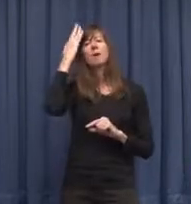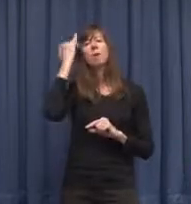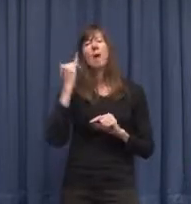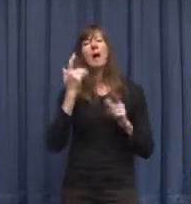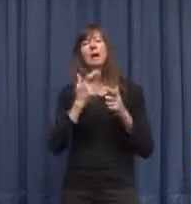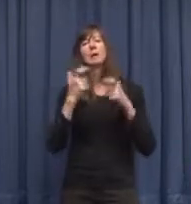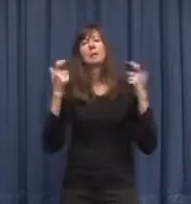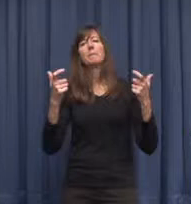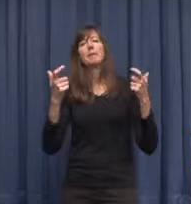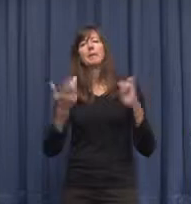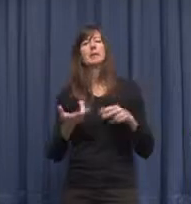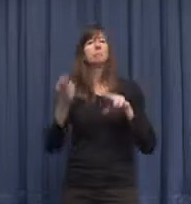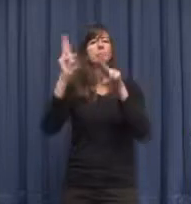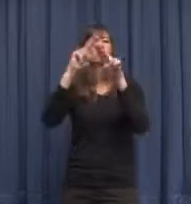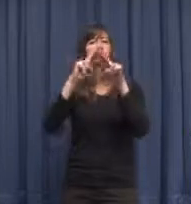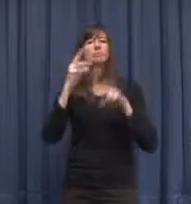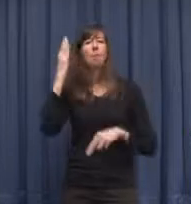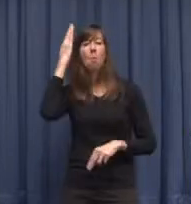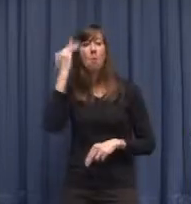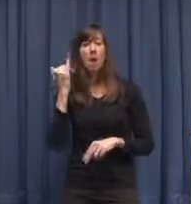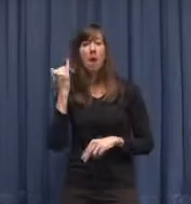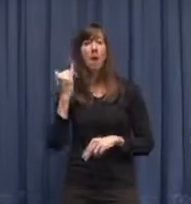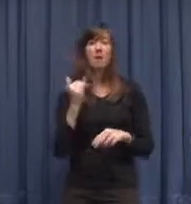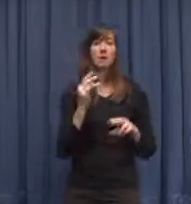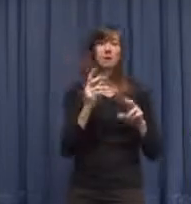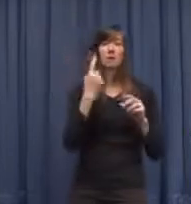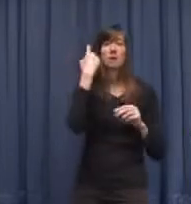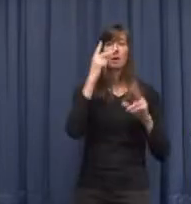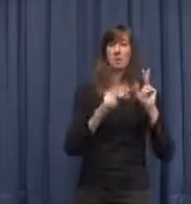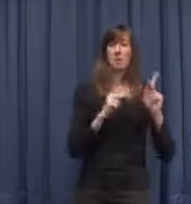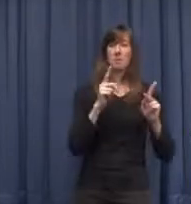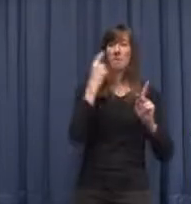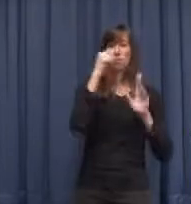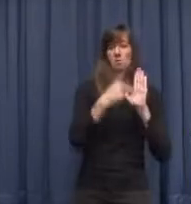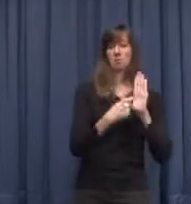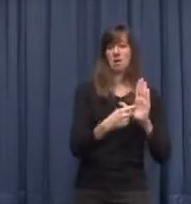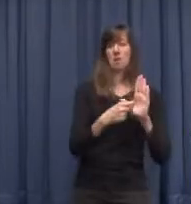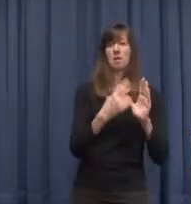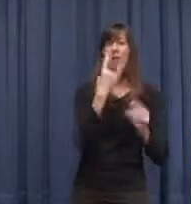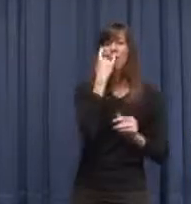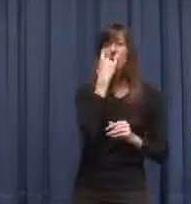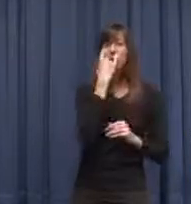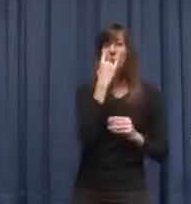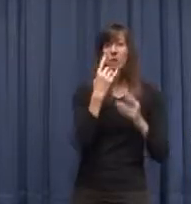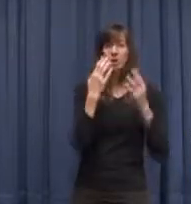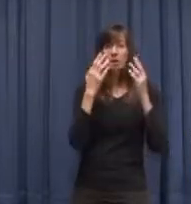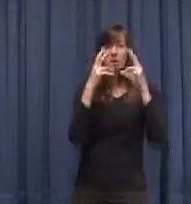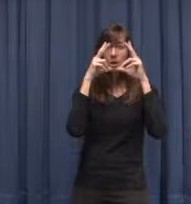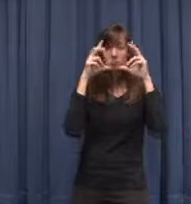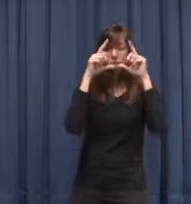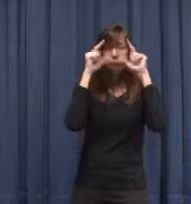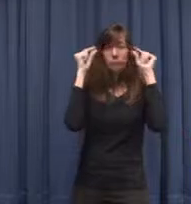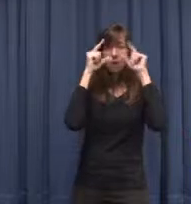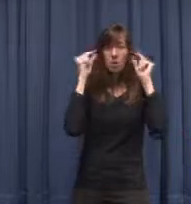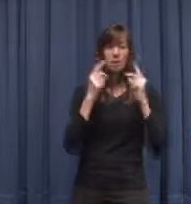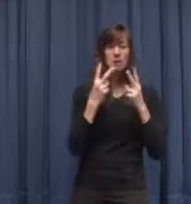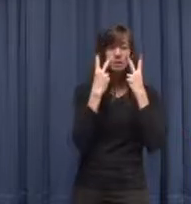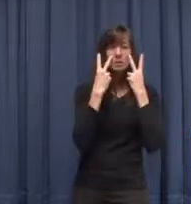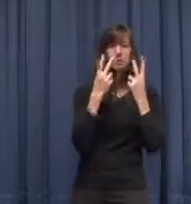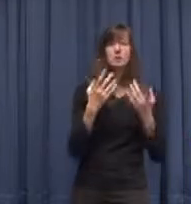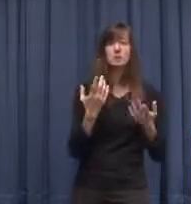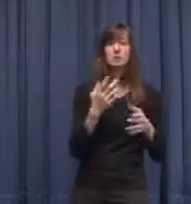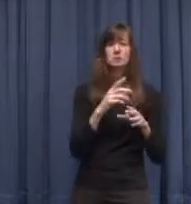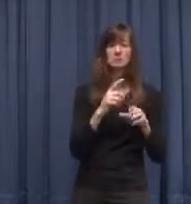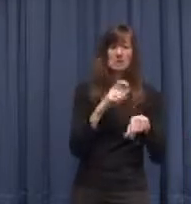together during Halloween, had small gatherings, and cases spread there.